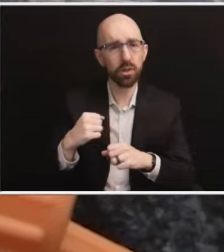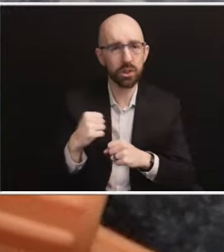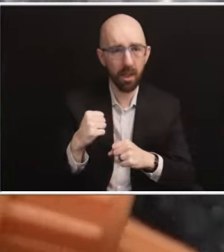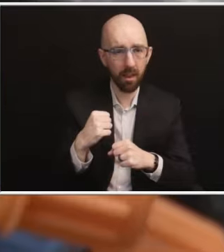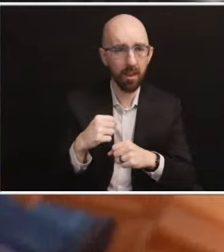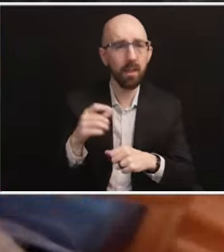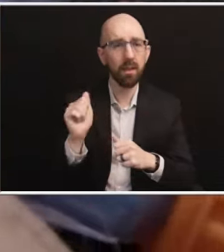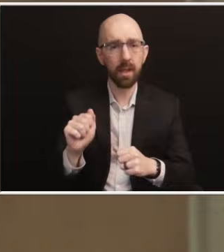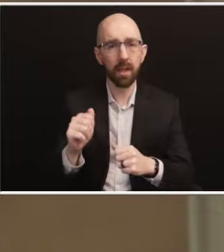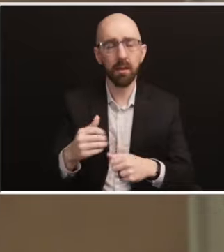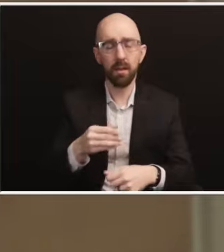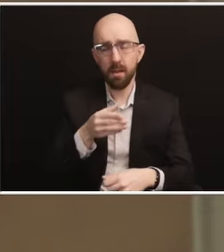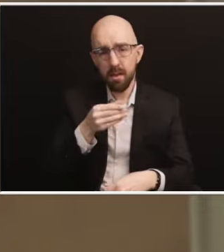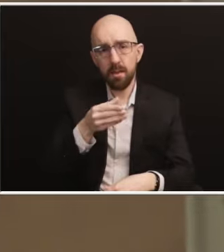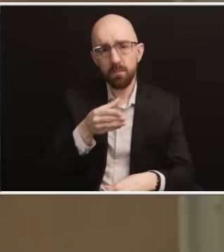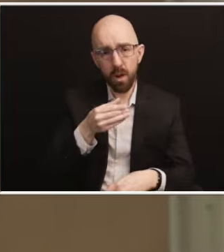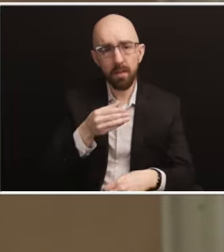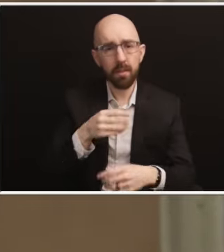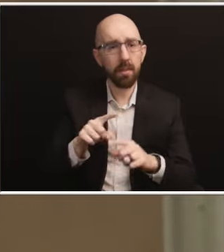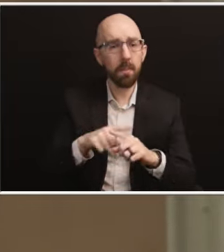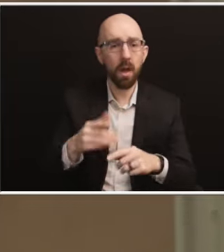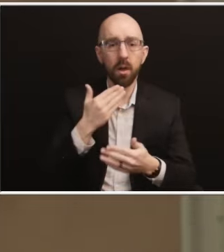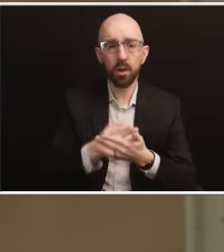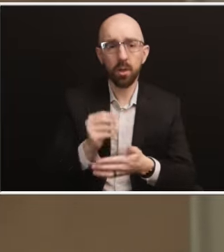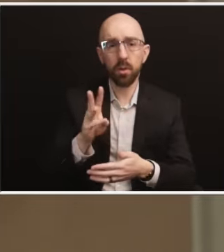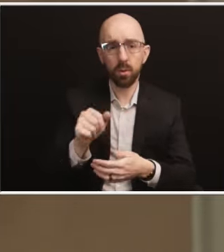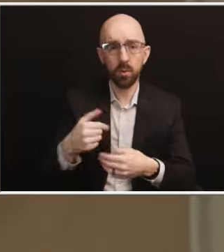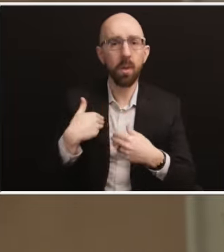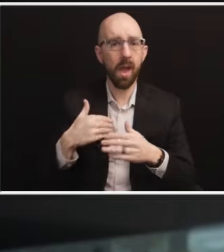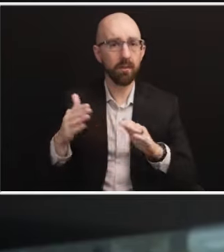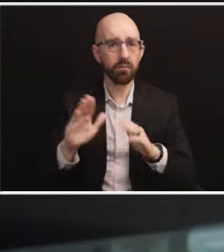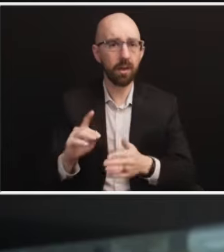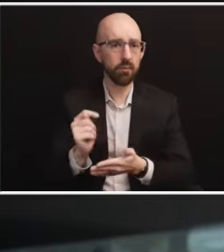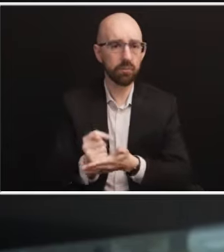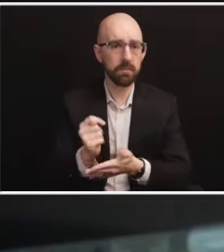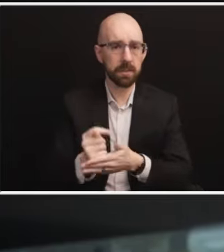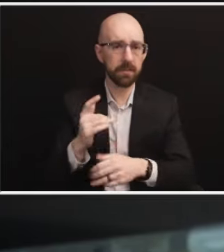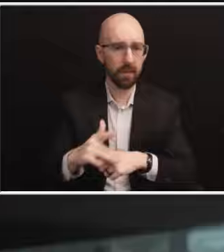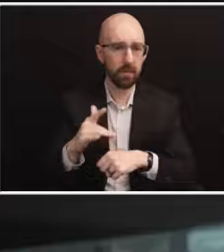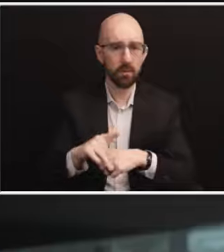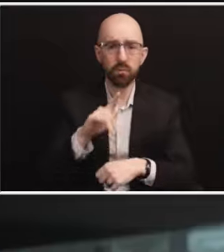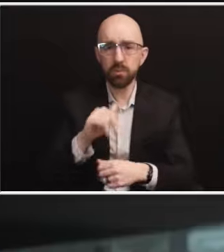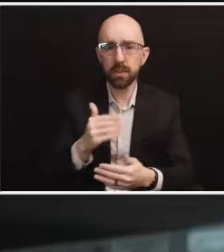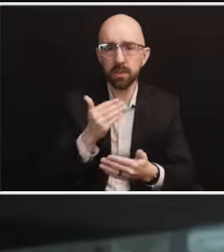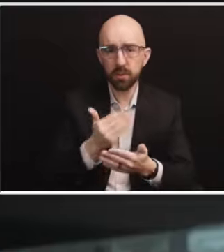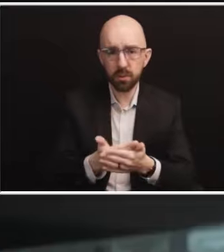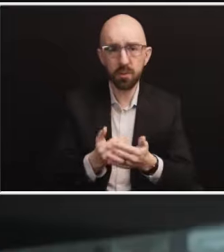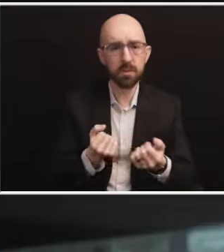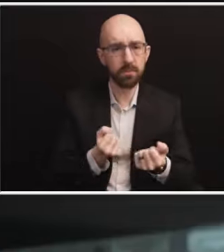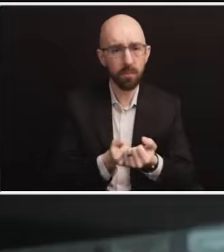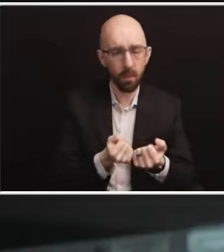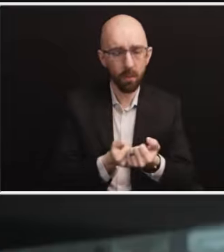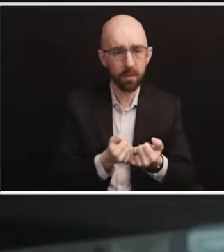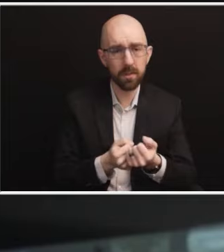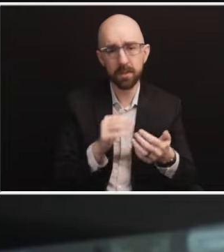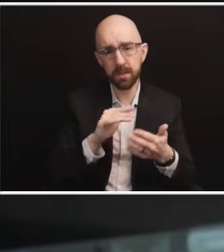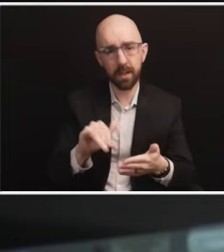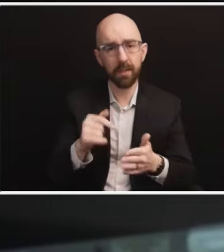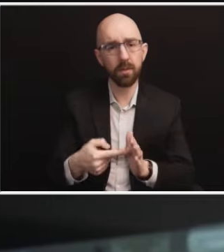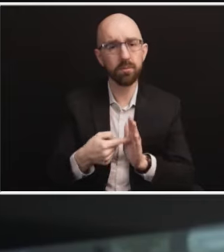of breath. But the good news is that we have really great treatments. There is really good supportive studies that show that the